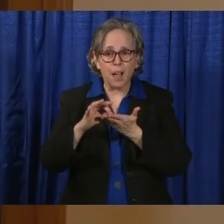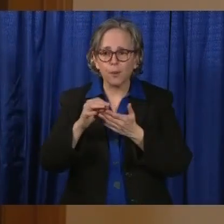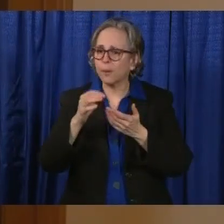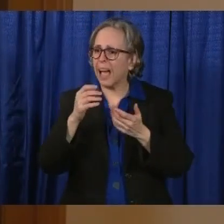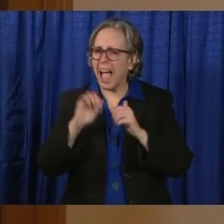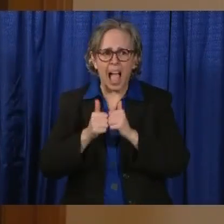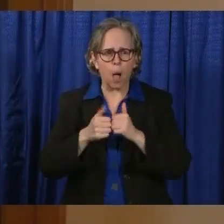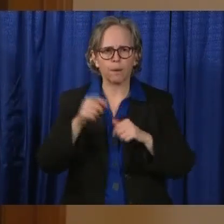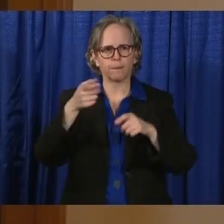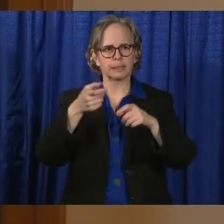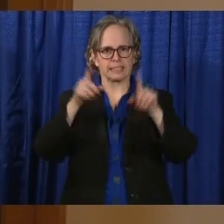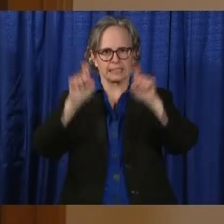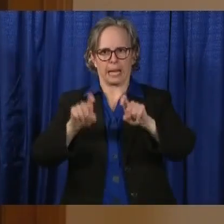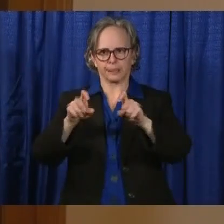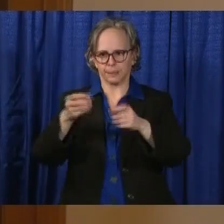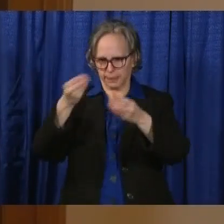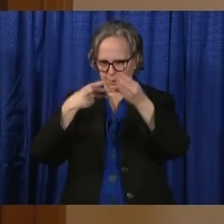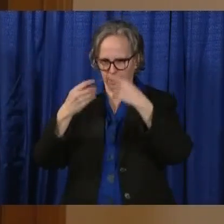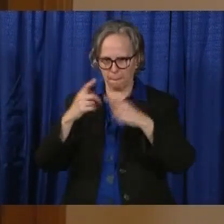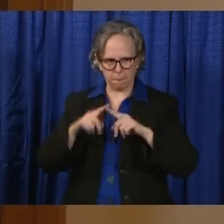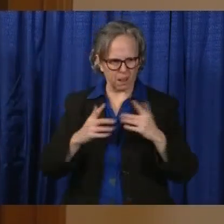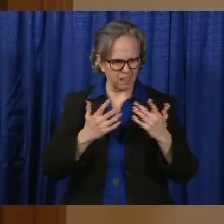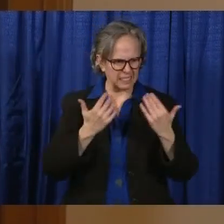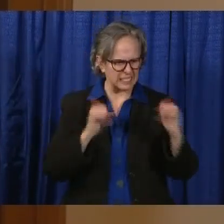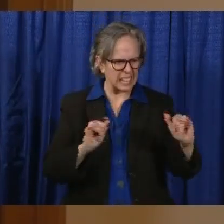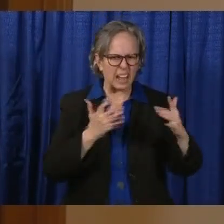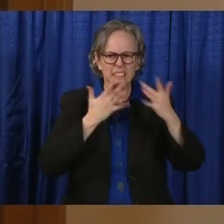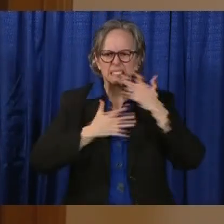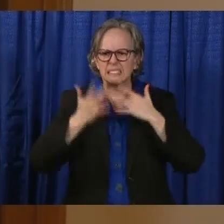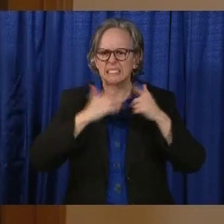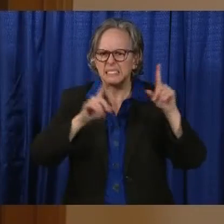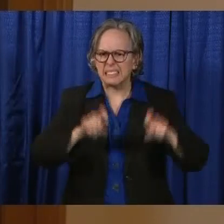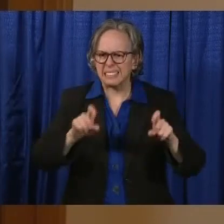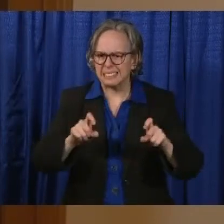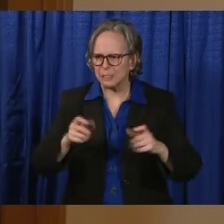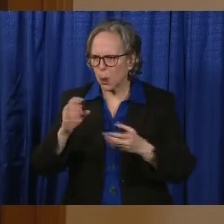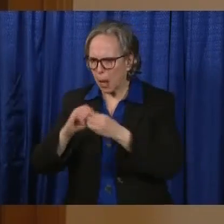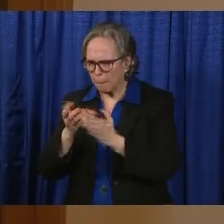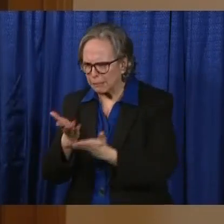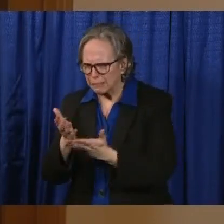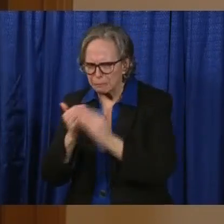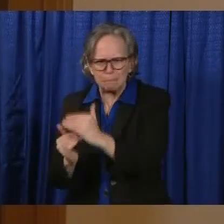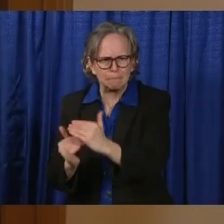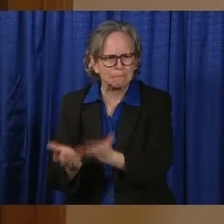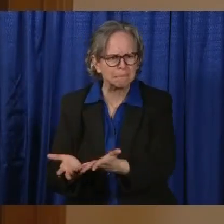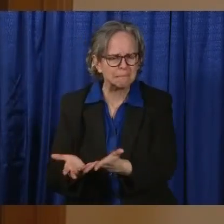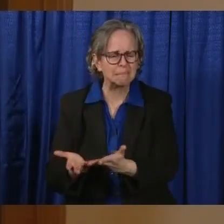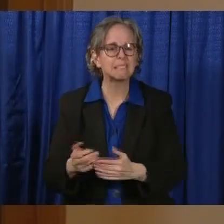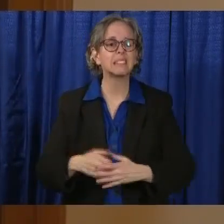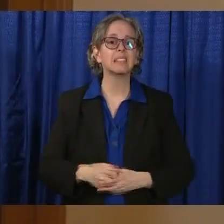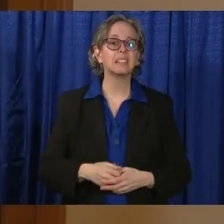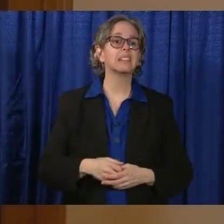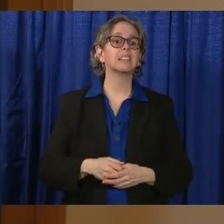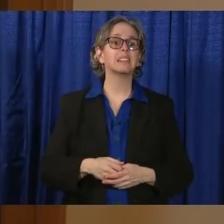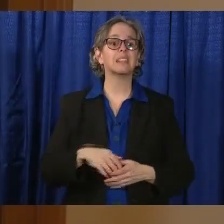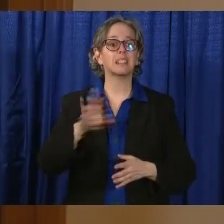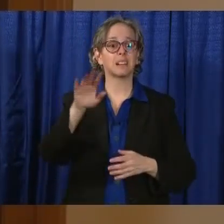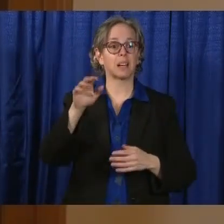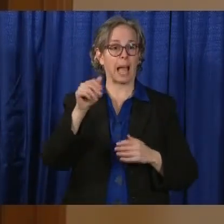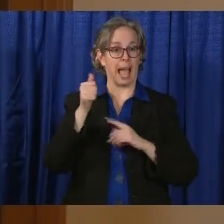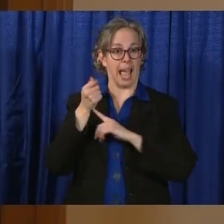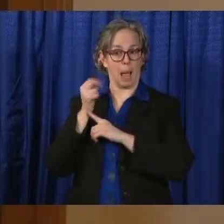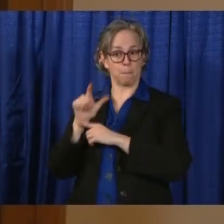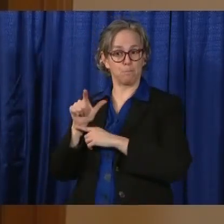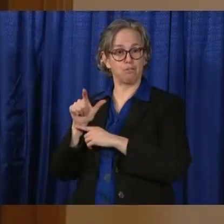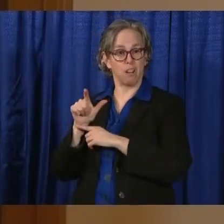Interestingly, we can take a little bit of a look. Starting April 1st, we have a new ICD code, which is a code that actually